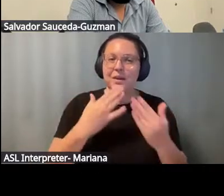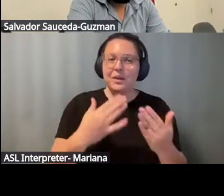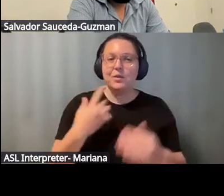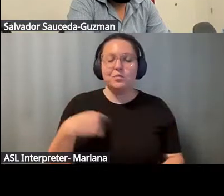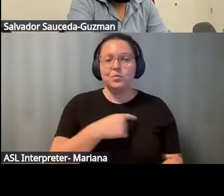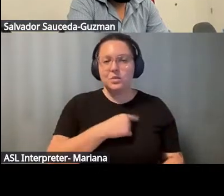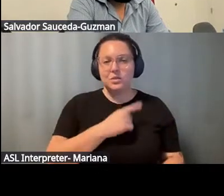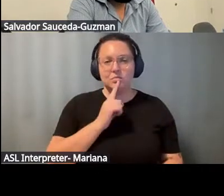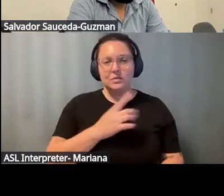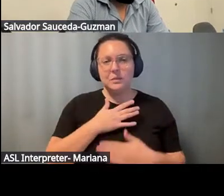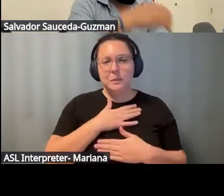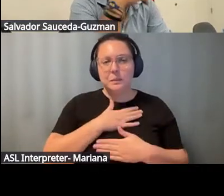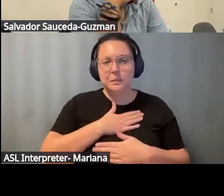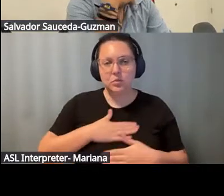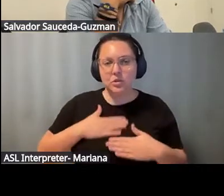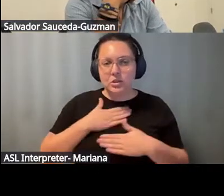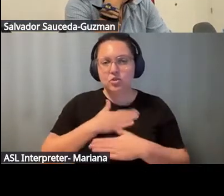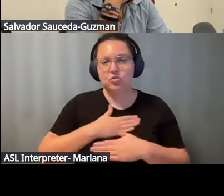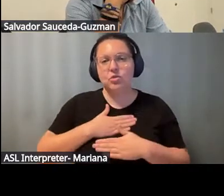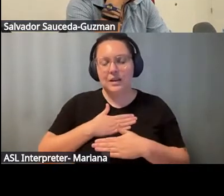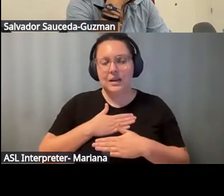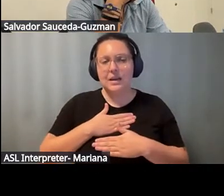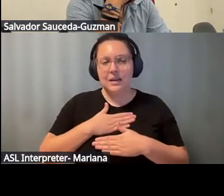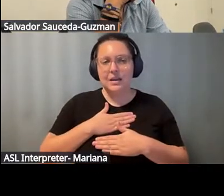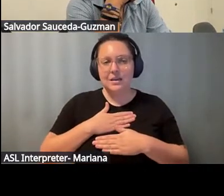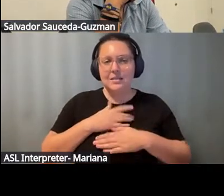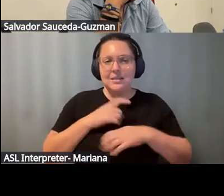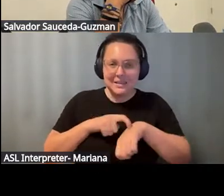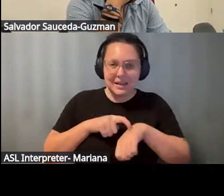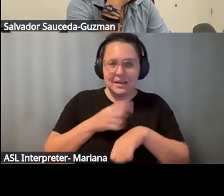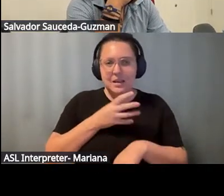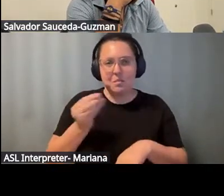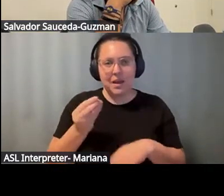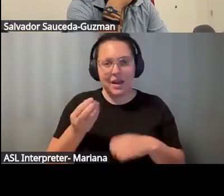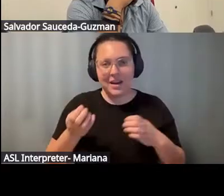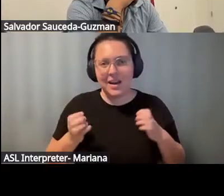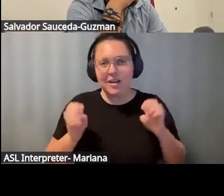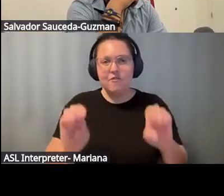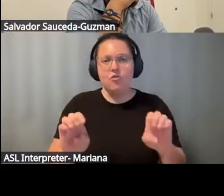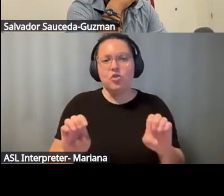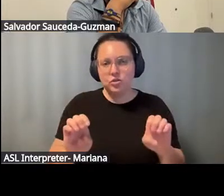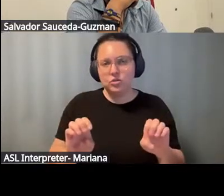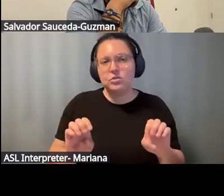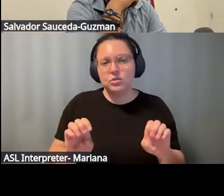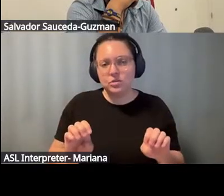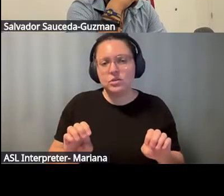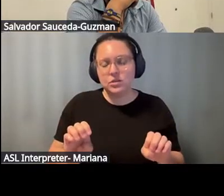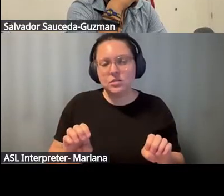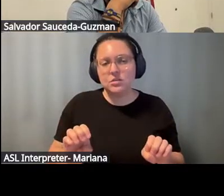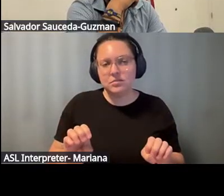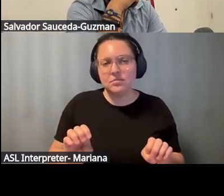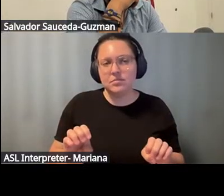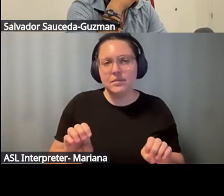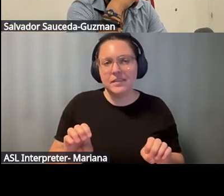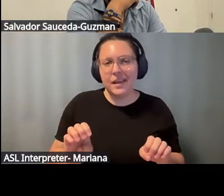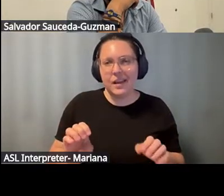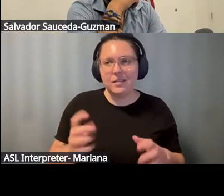appreciate the time and effort that has gone into this